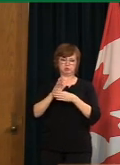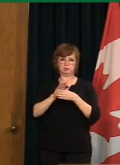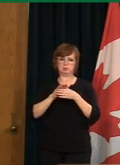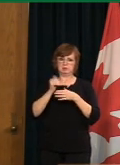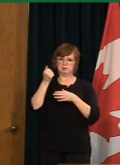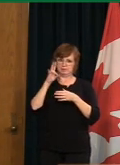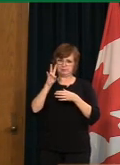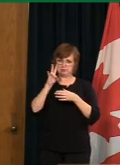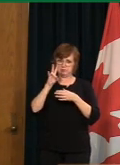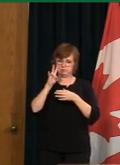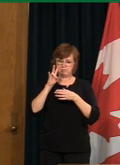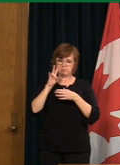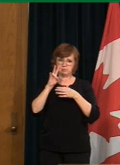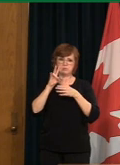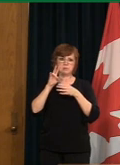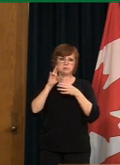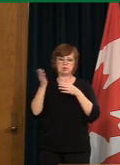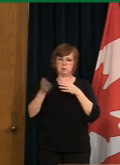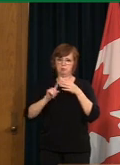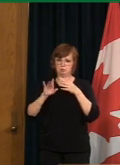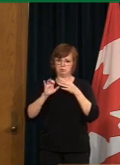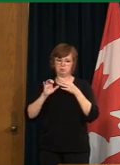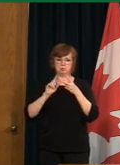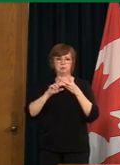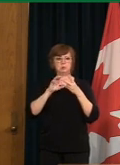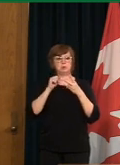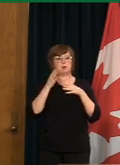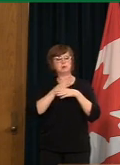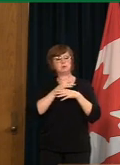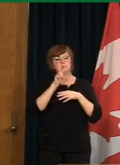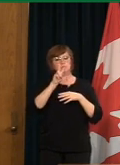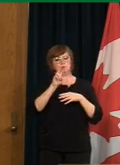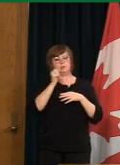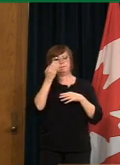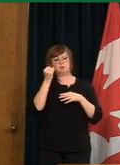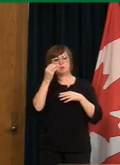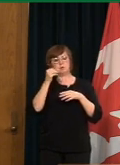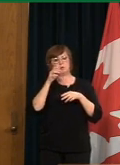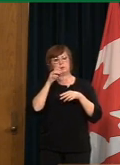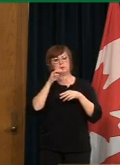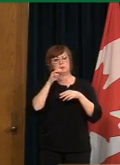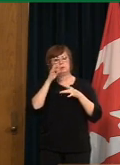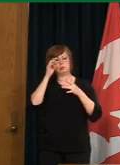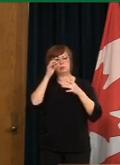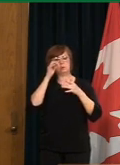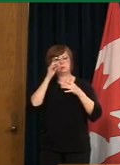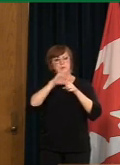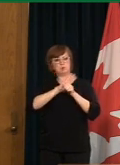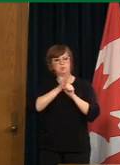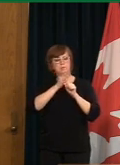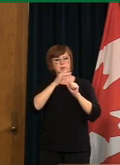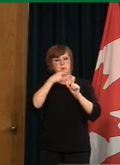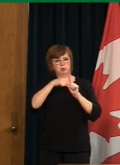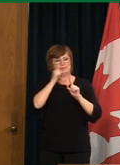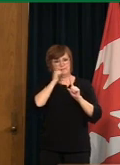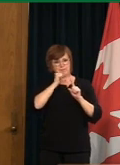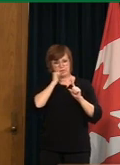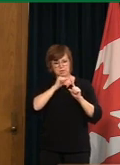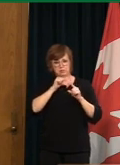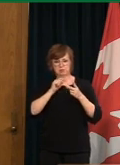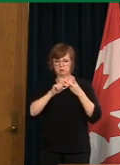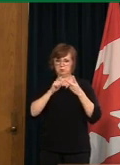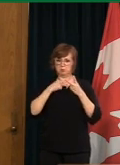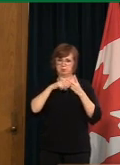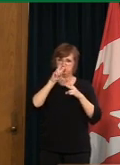week is around 214 cases a day. So again, we want this to go down. Our test positivity rate in the